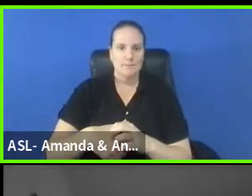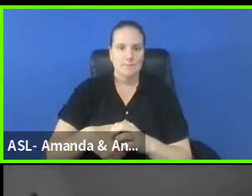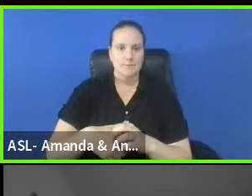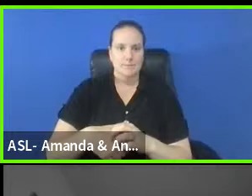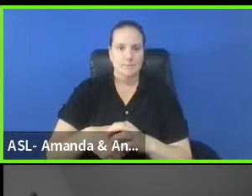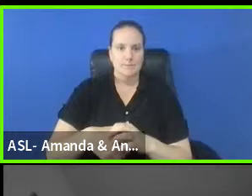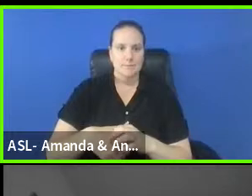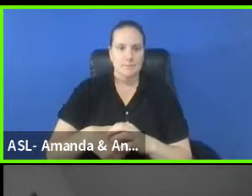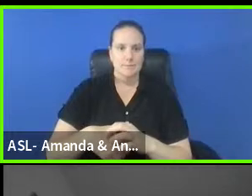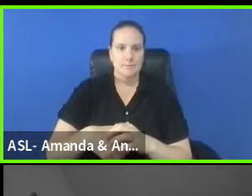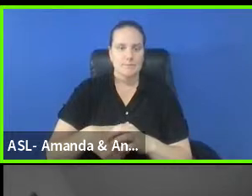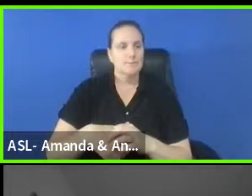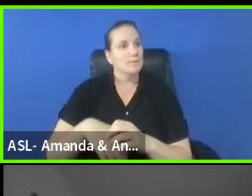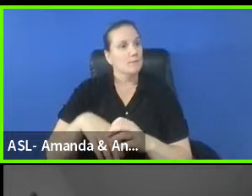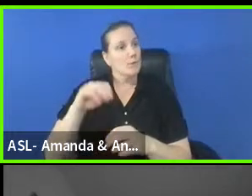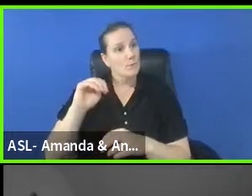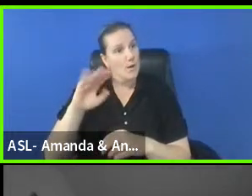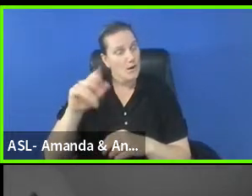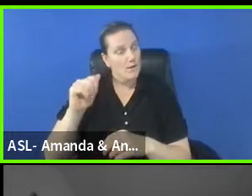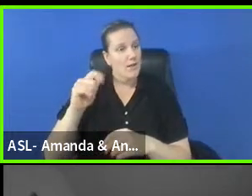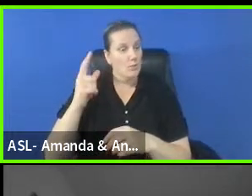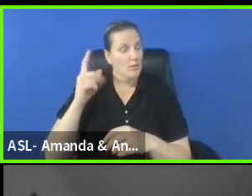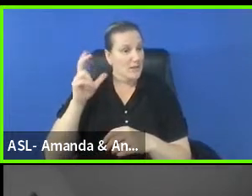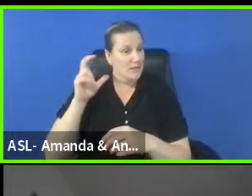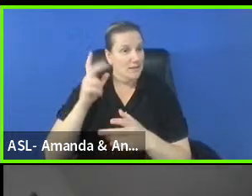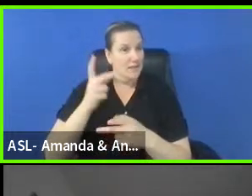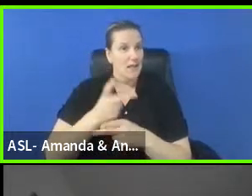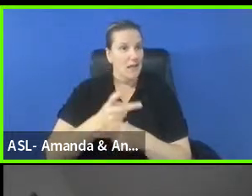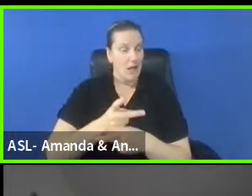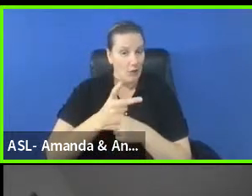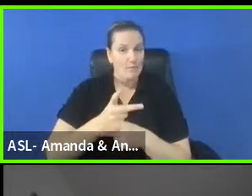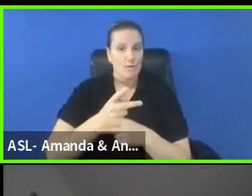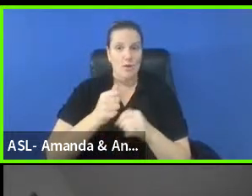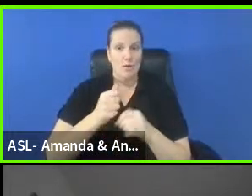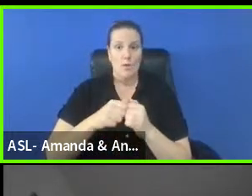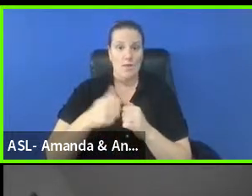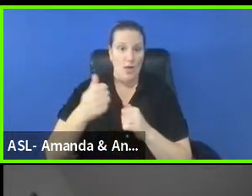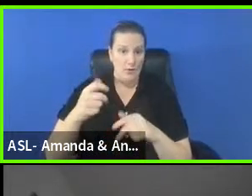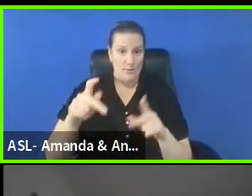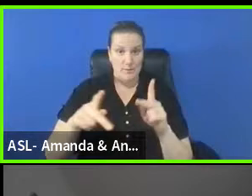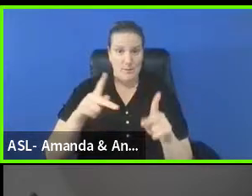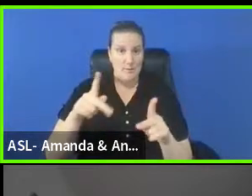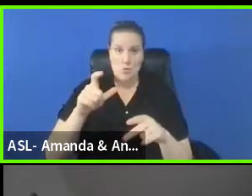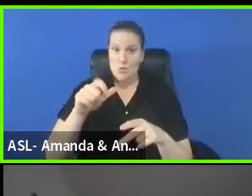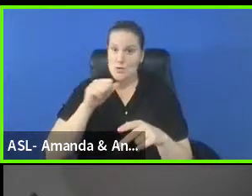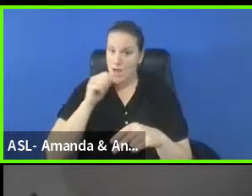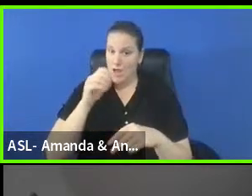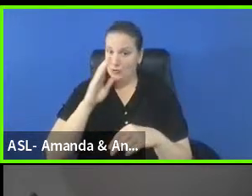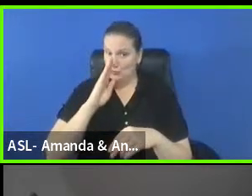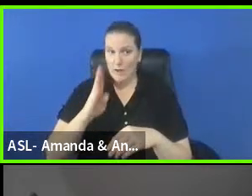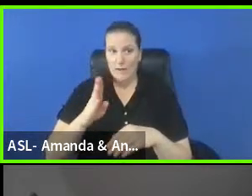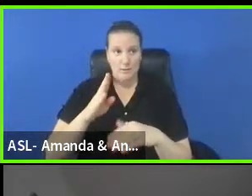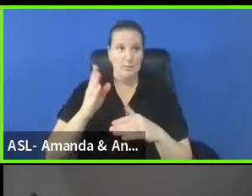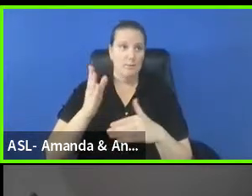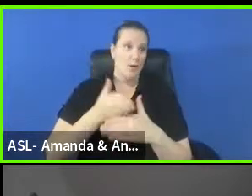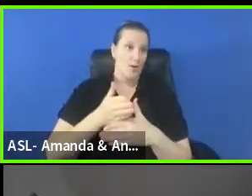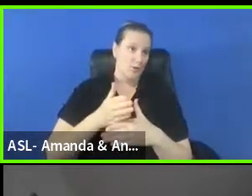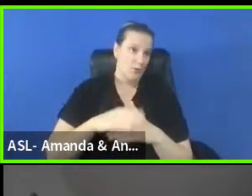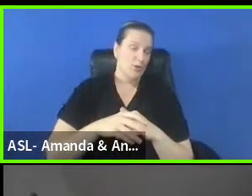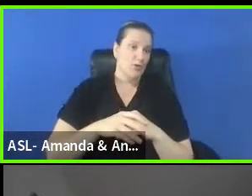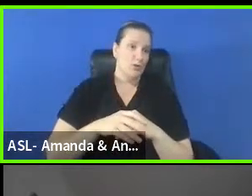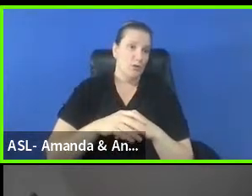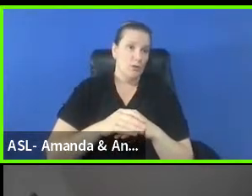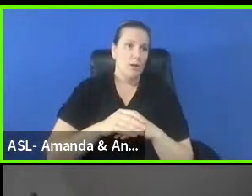we are listening very carefully to others who may not be direct partners, but